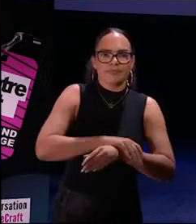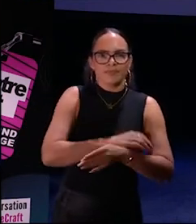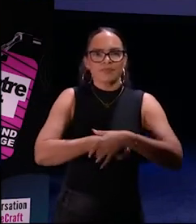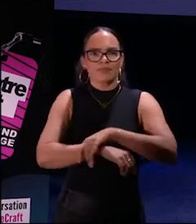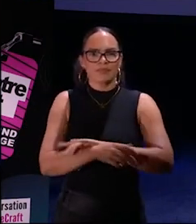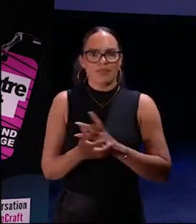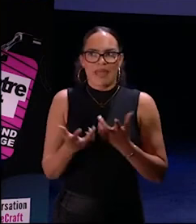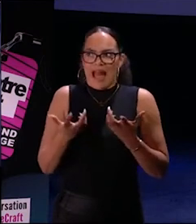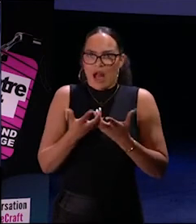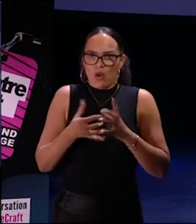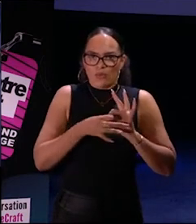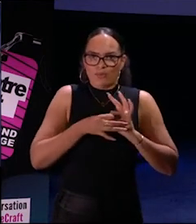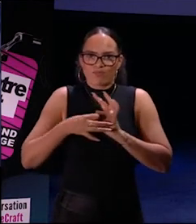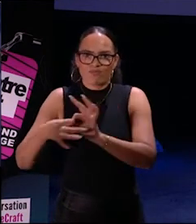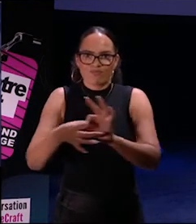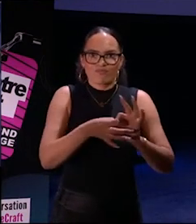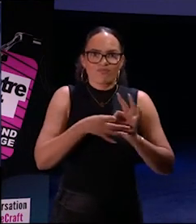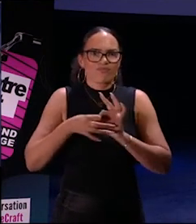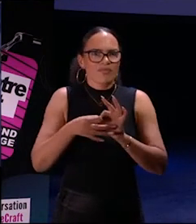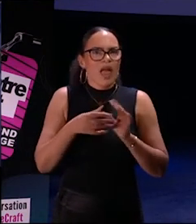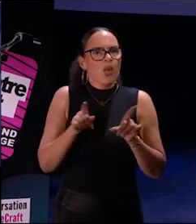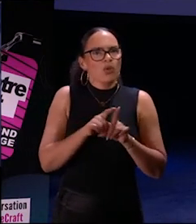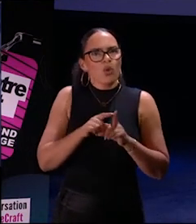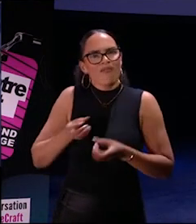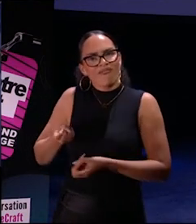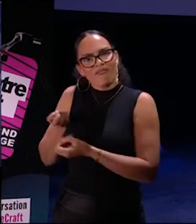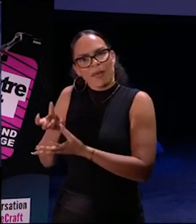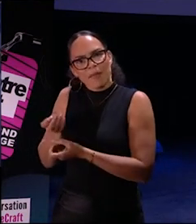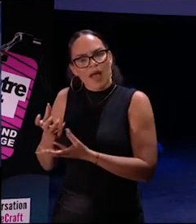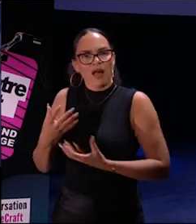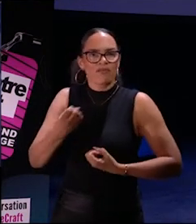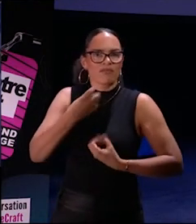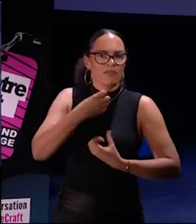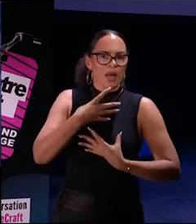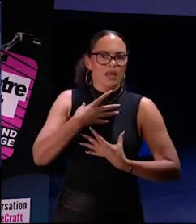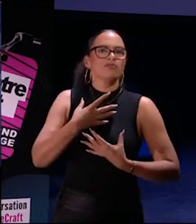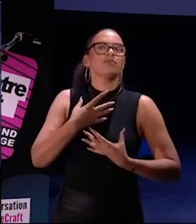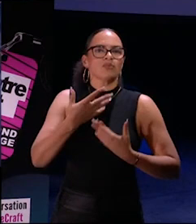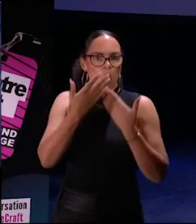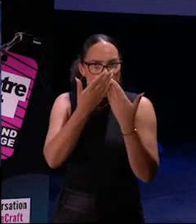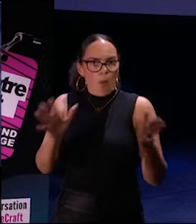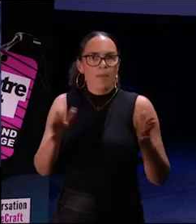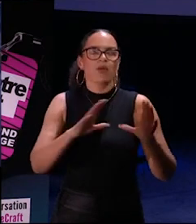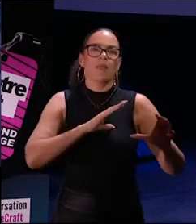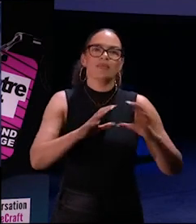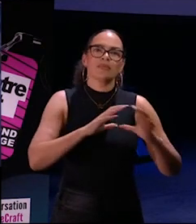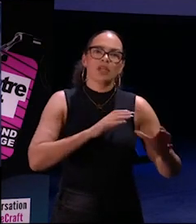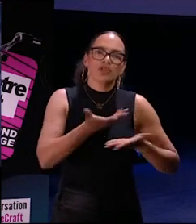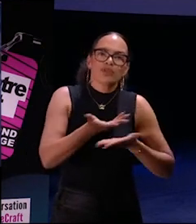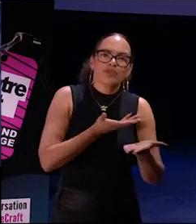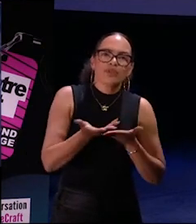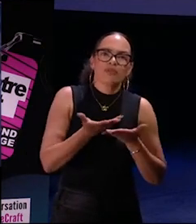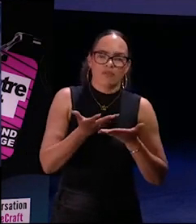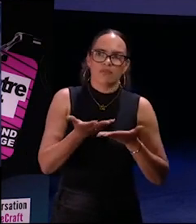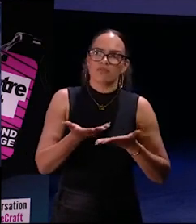we work with people, and to give feedback and to open up conversations and to take responsibility for behaviours in the rooms that we're